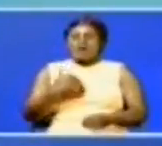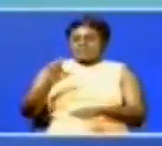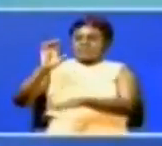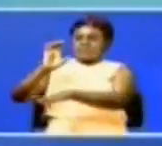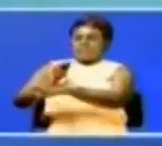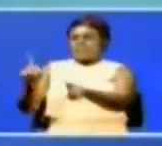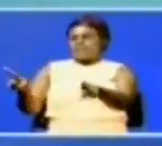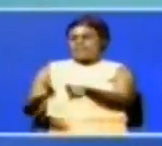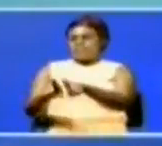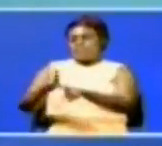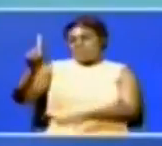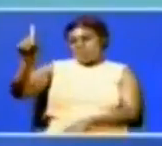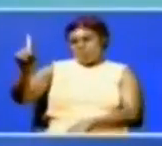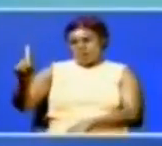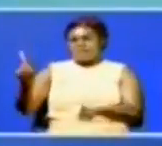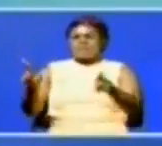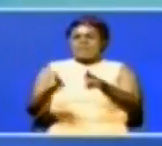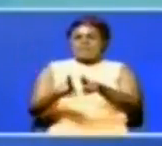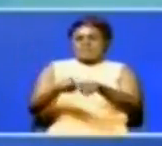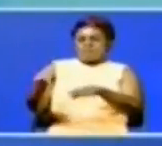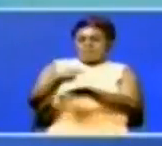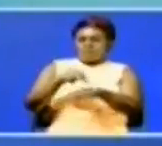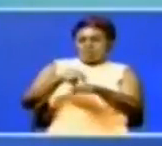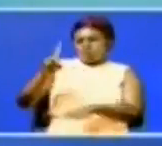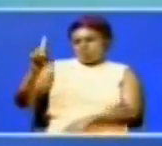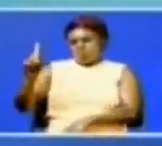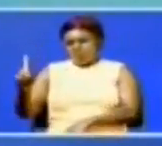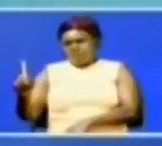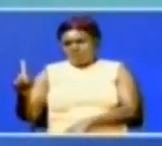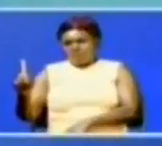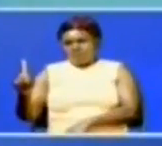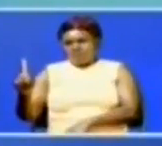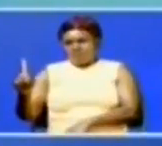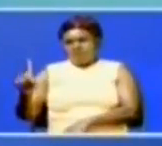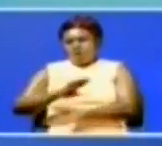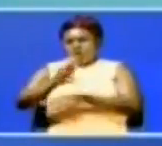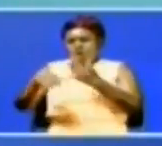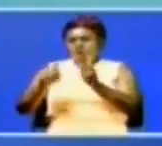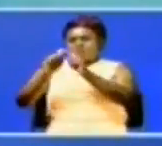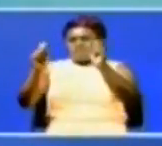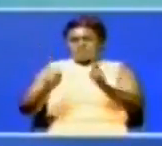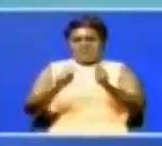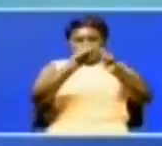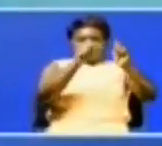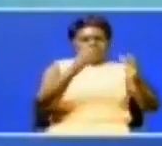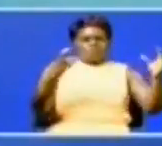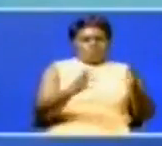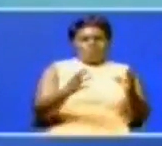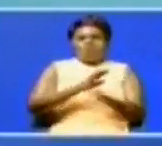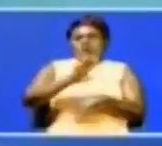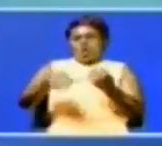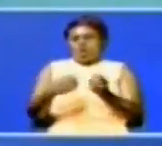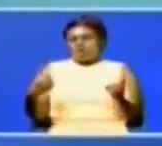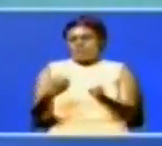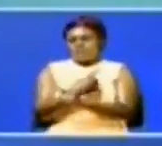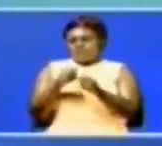church to be one, but also for the nation with all its ethnic groupings, with all our